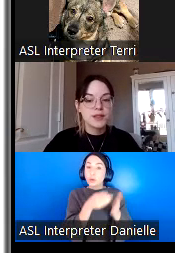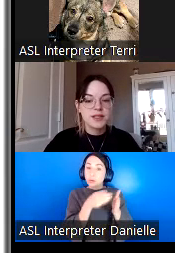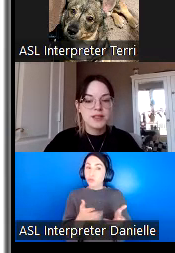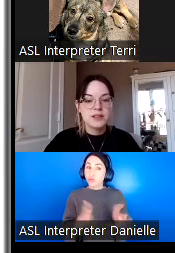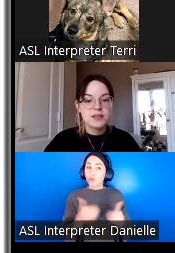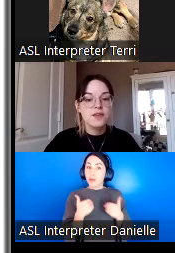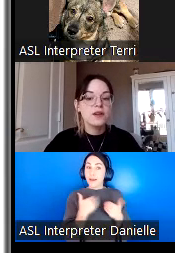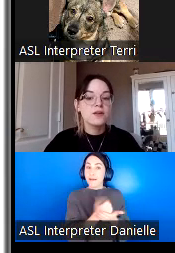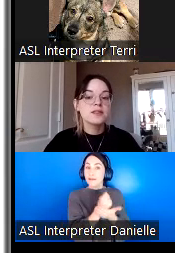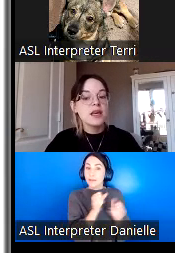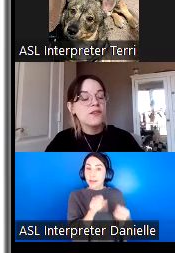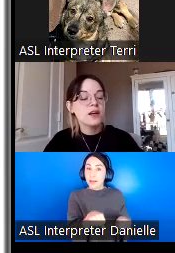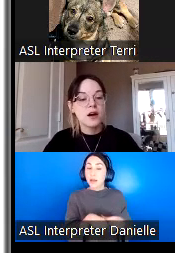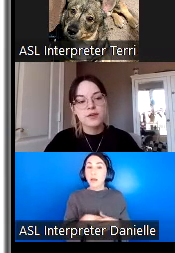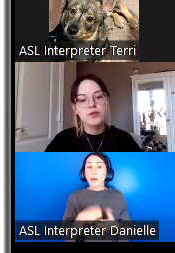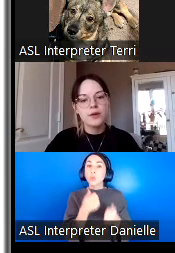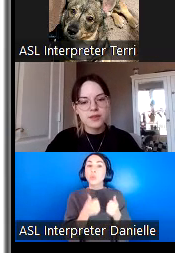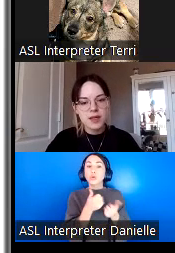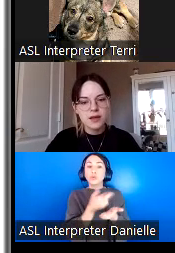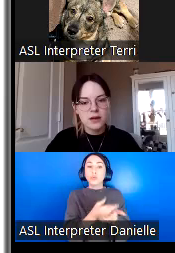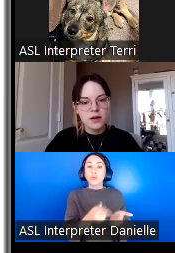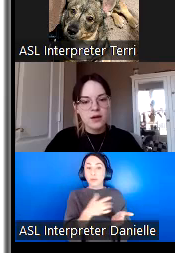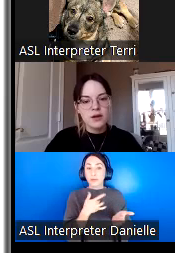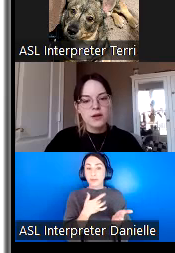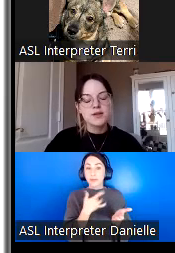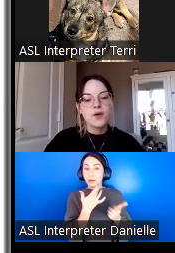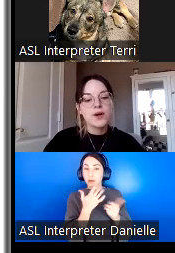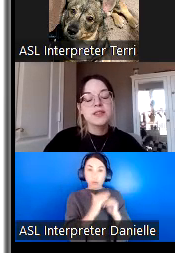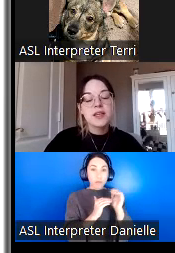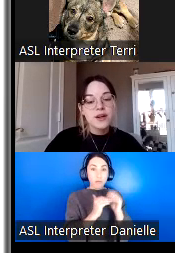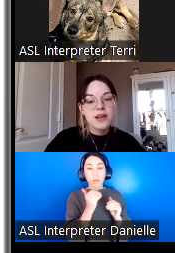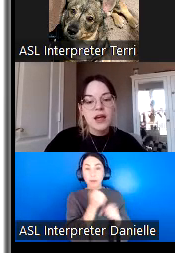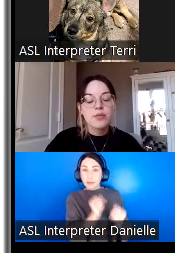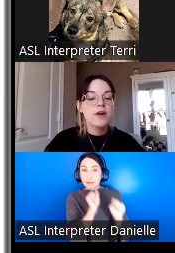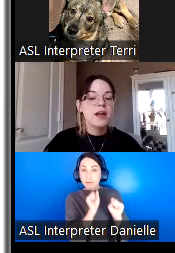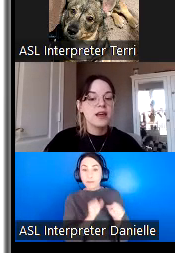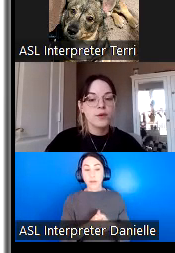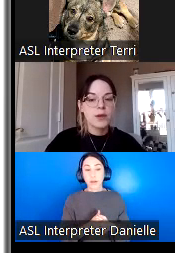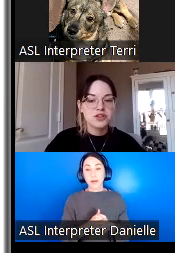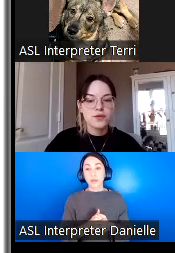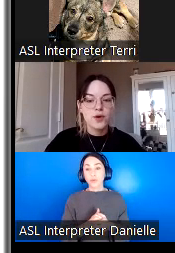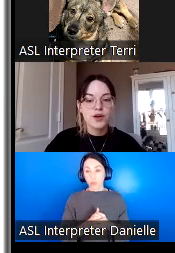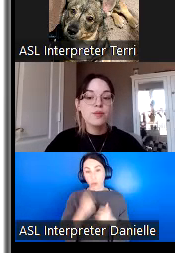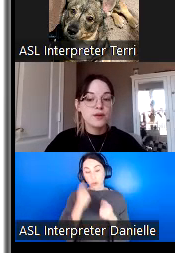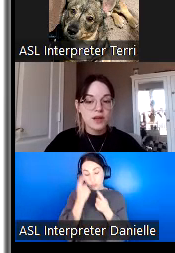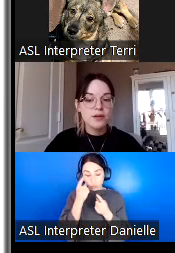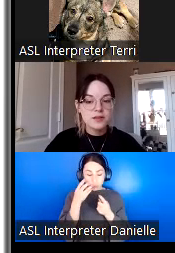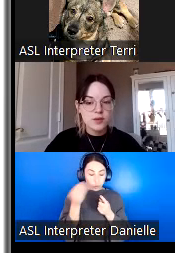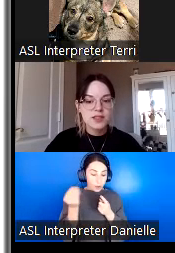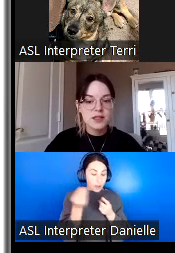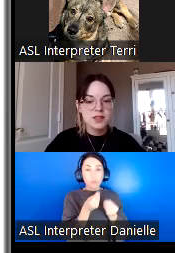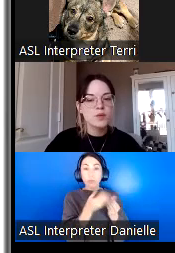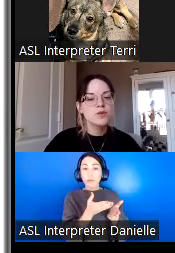which resources they feel safe and comfortable using. So considering and providing information for